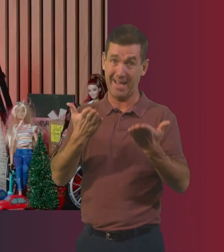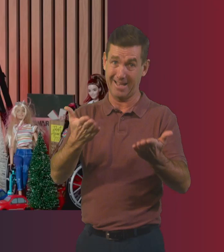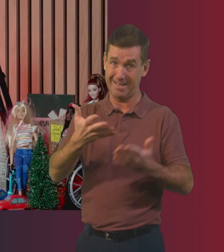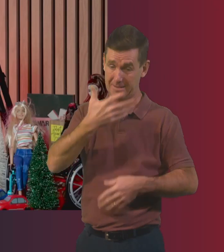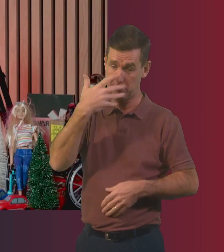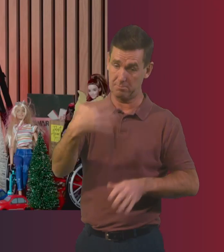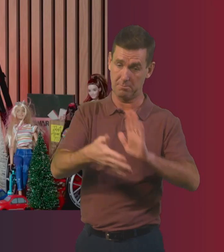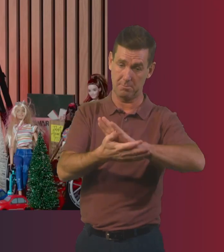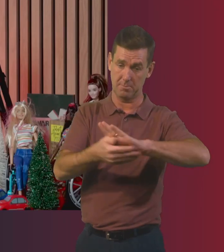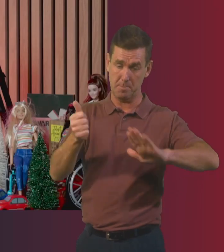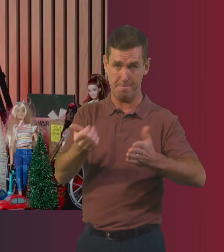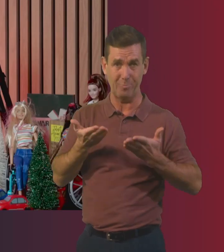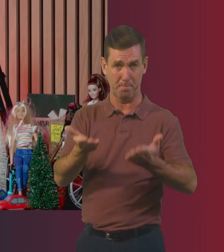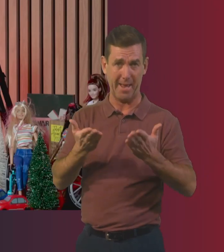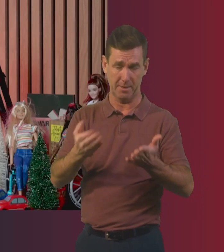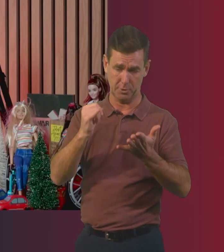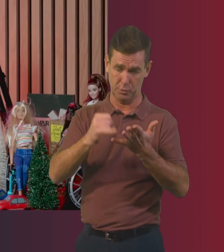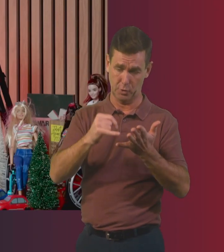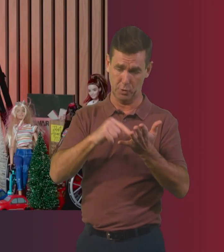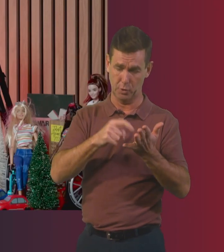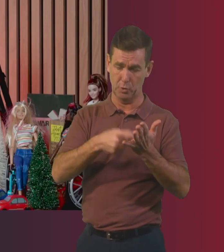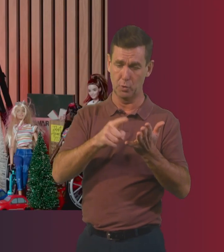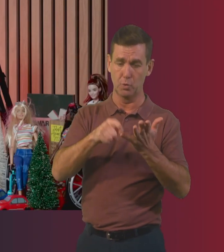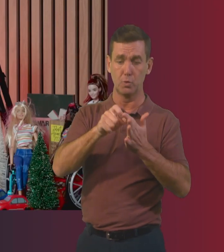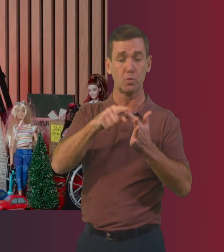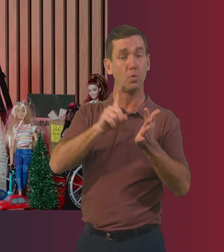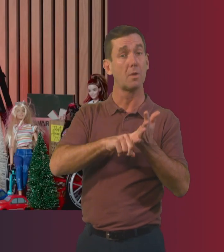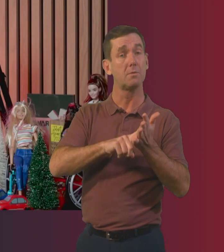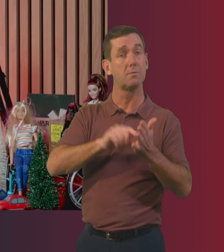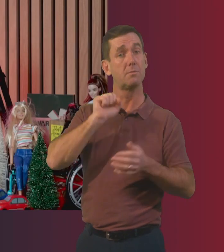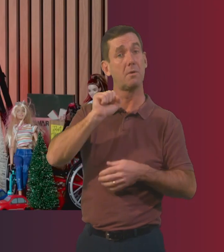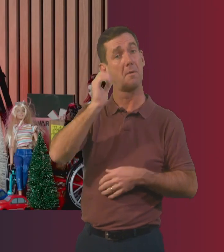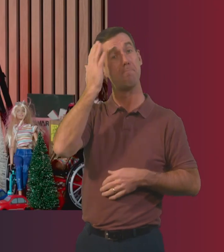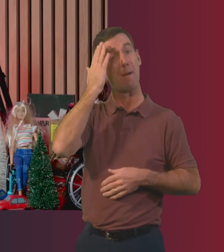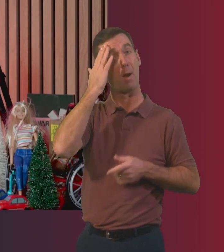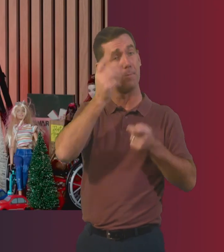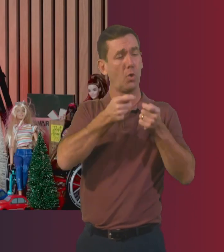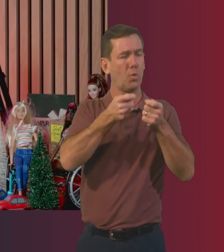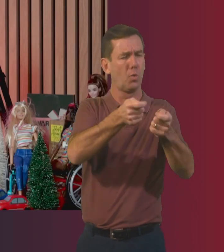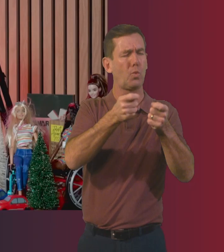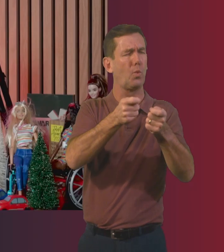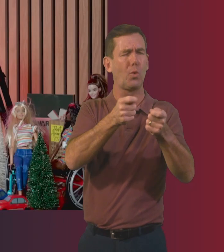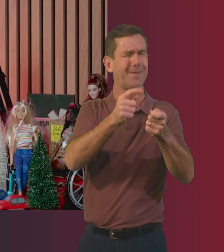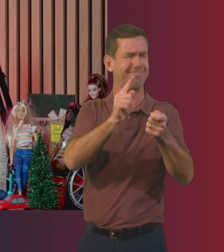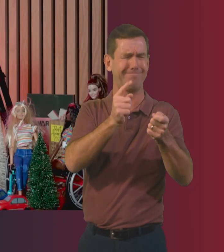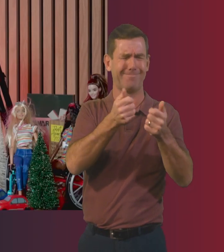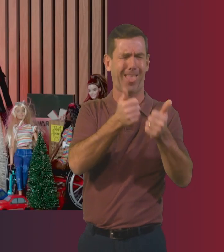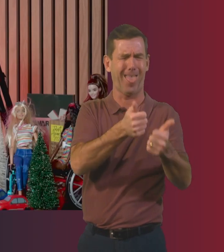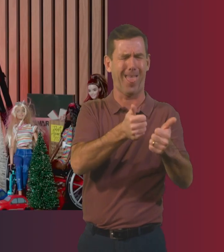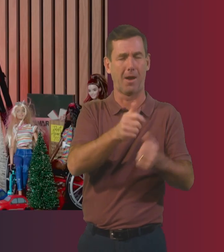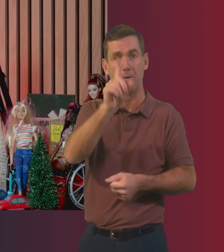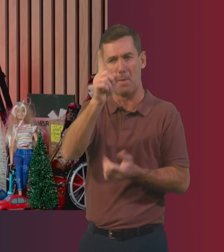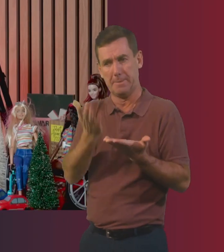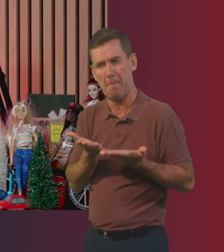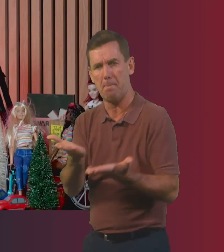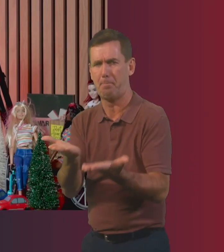baking. Strudel. Yes. And, so my mum, bless her, she can't really cook, but she definitely can bake. But I've never got the bug.